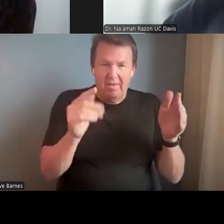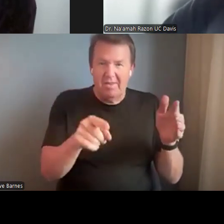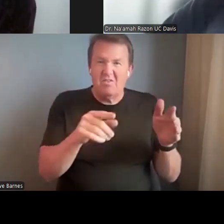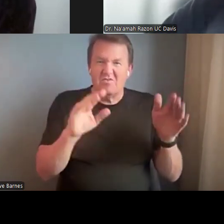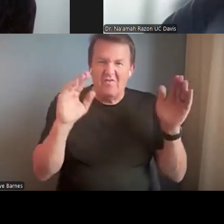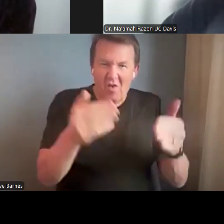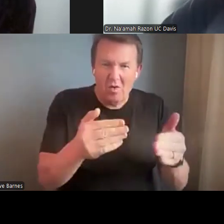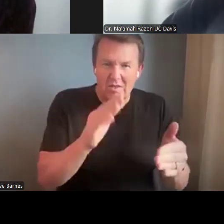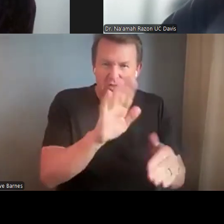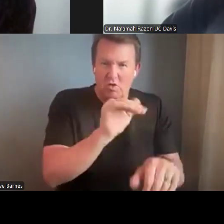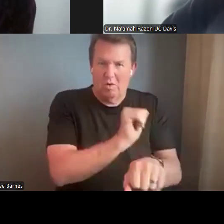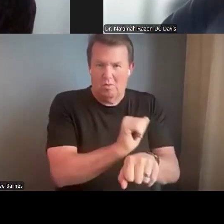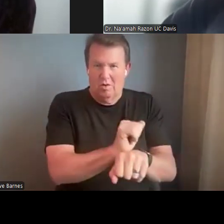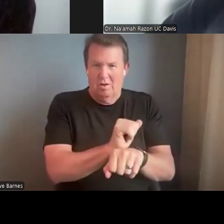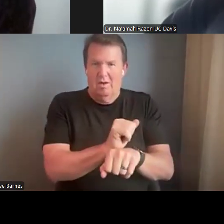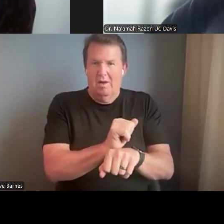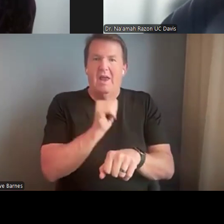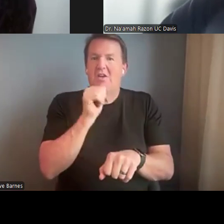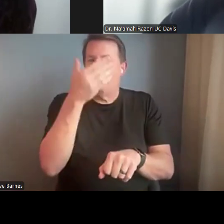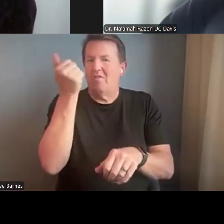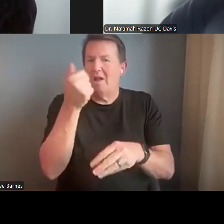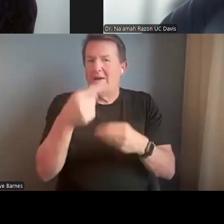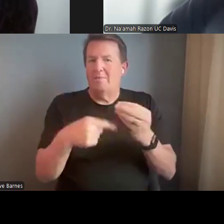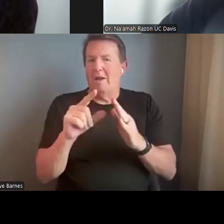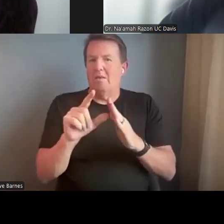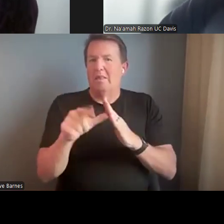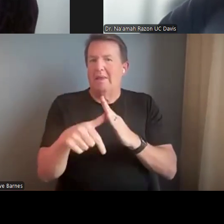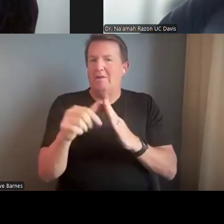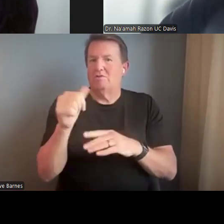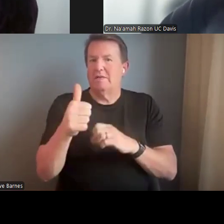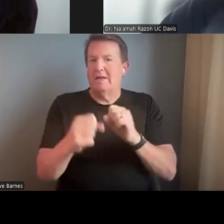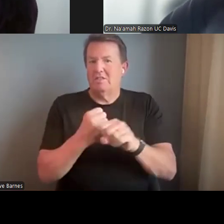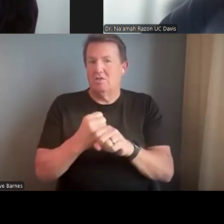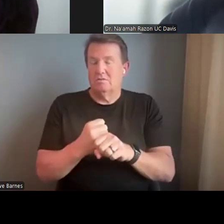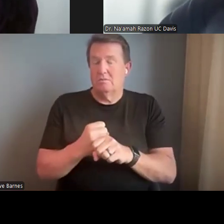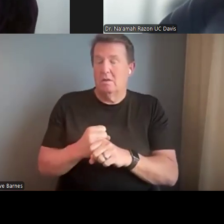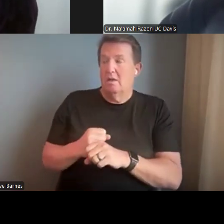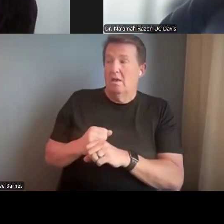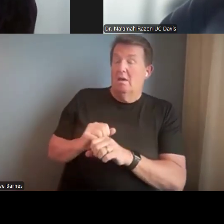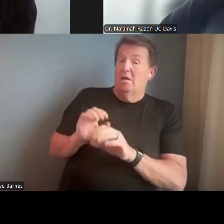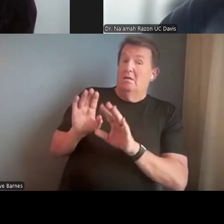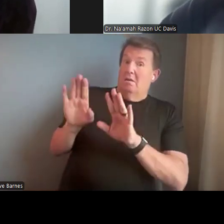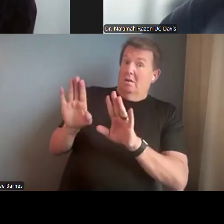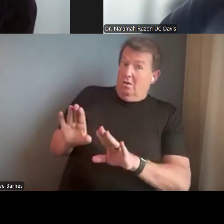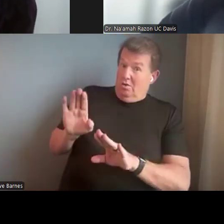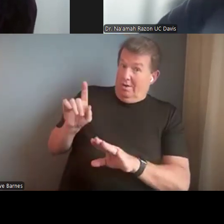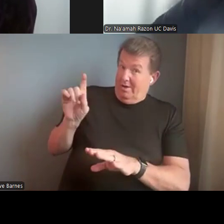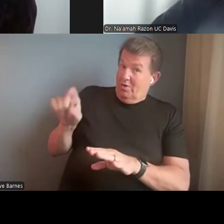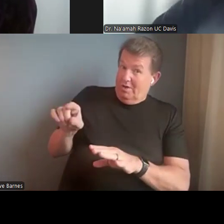the MPA is over? Thank you. Great questions, and big